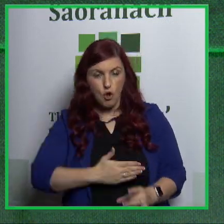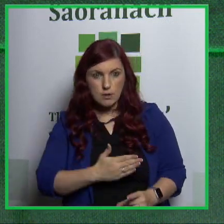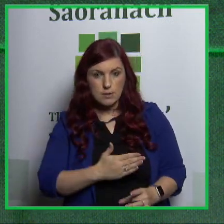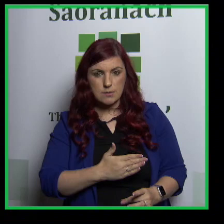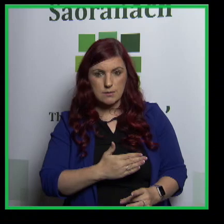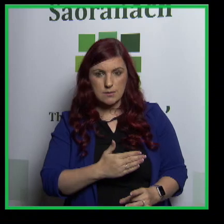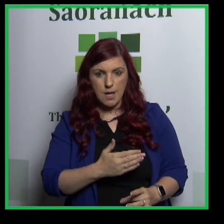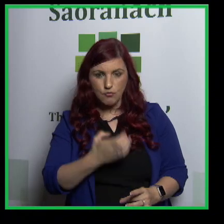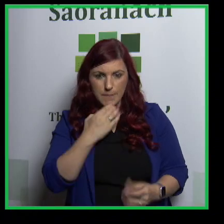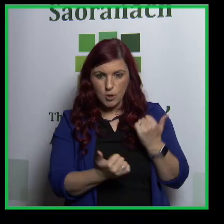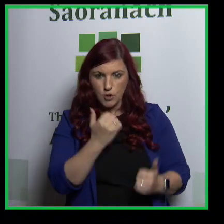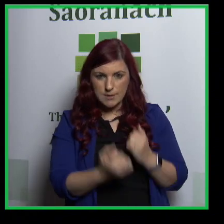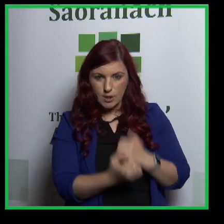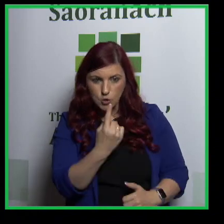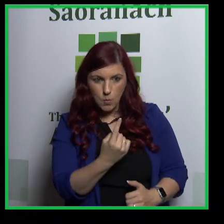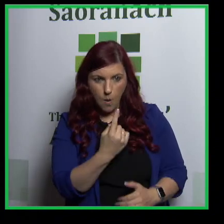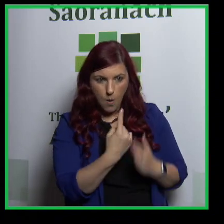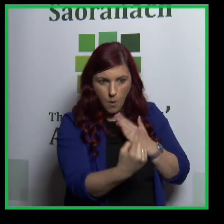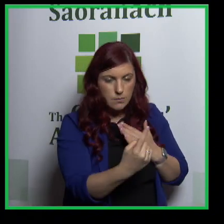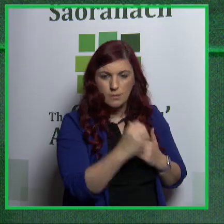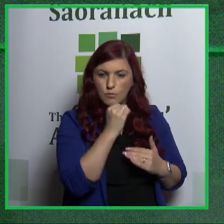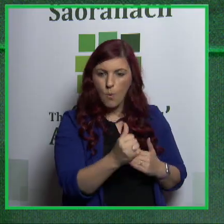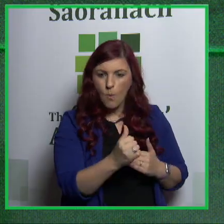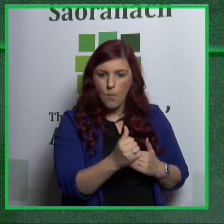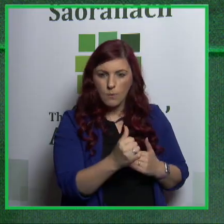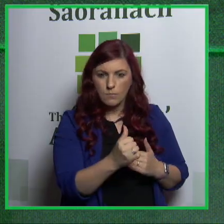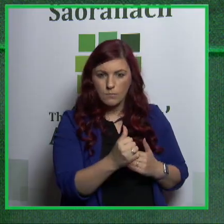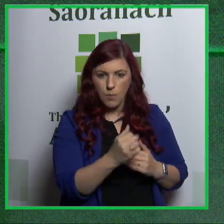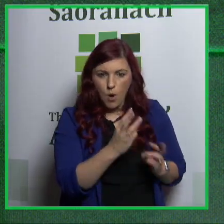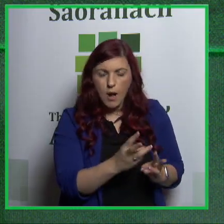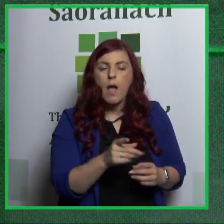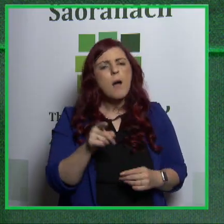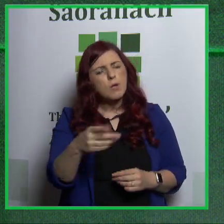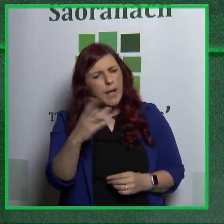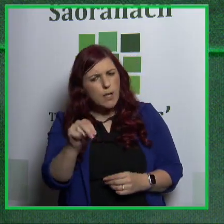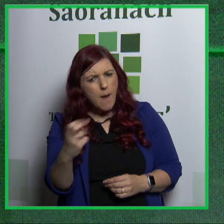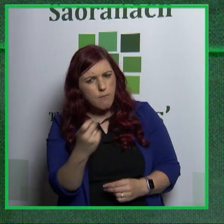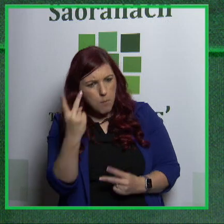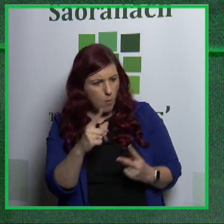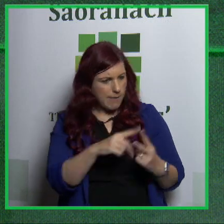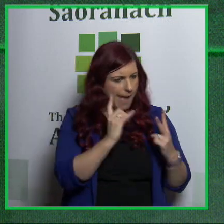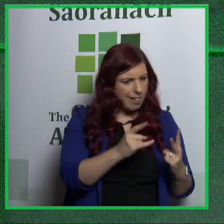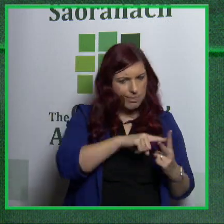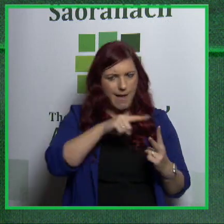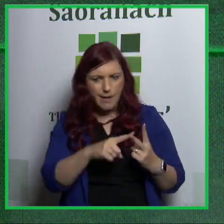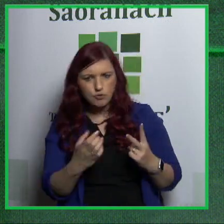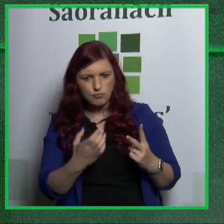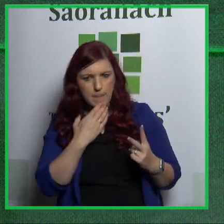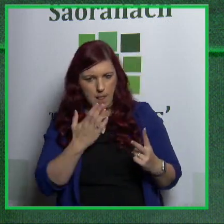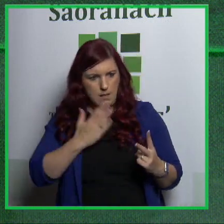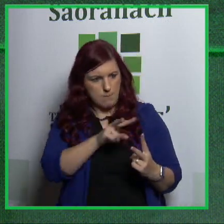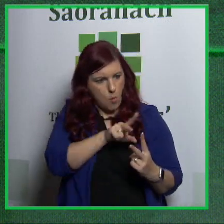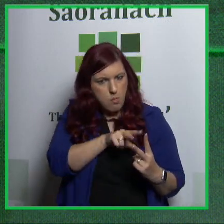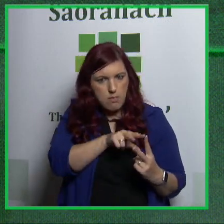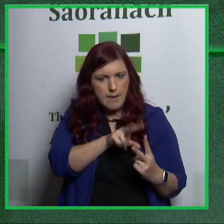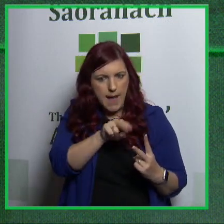work. Is there a role for both? I think that there is a role for both, because like we've seen that when people are